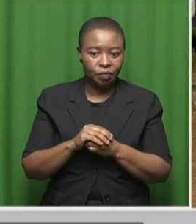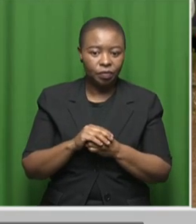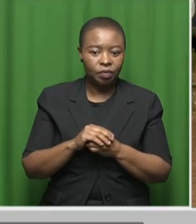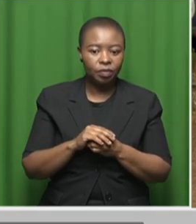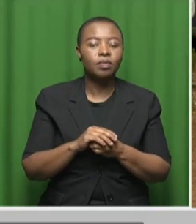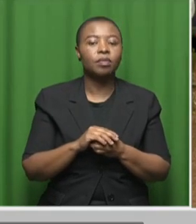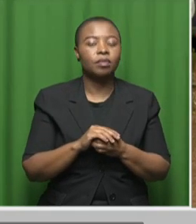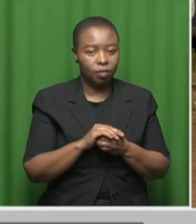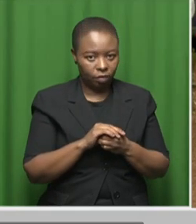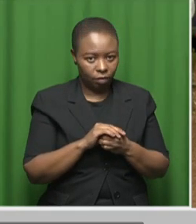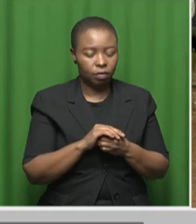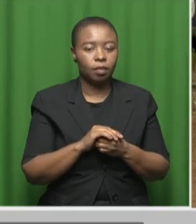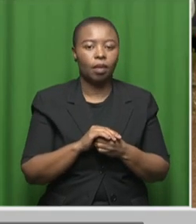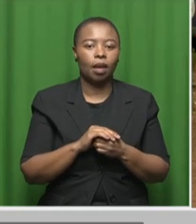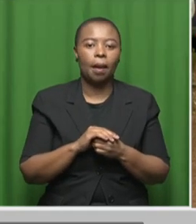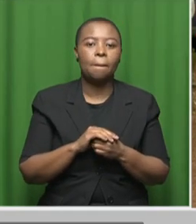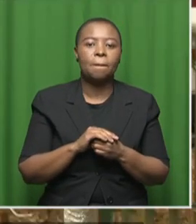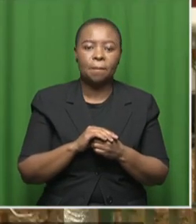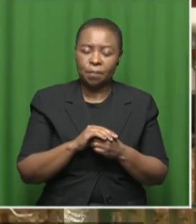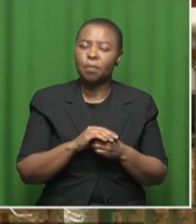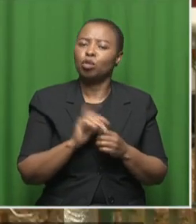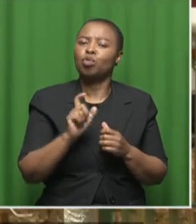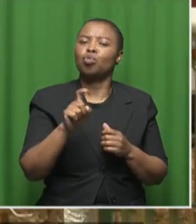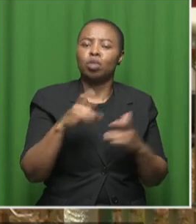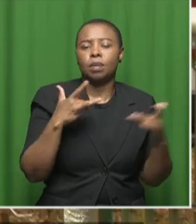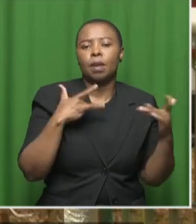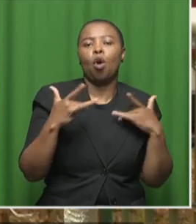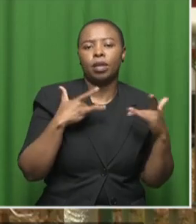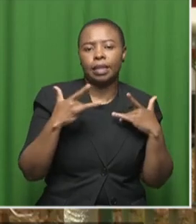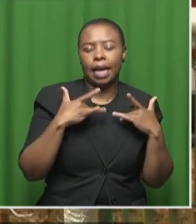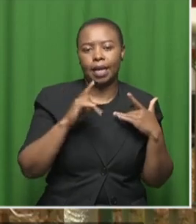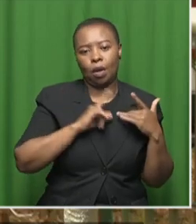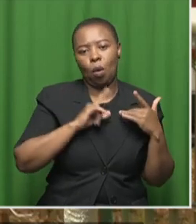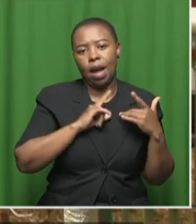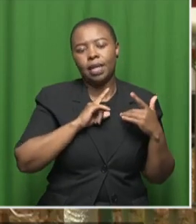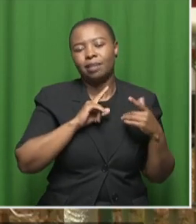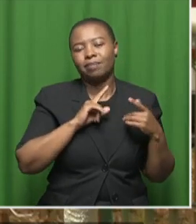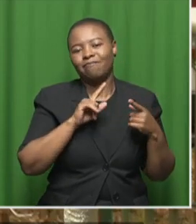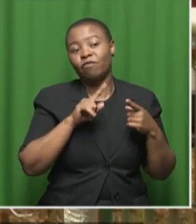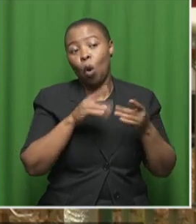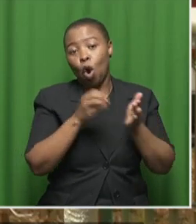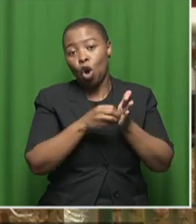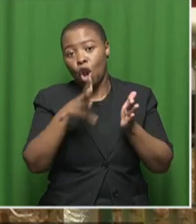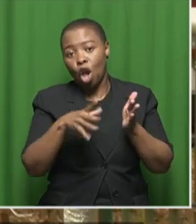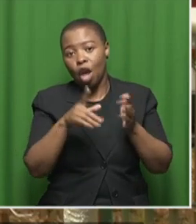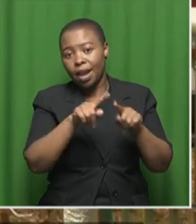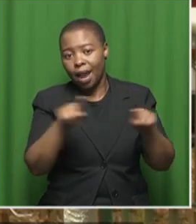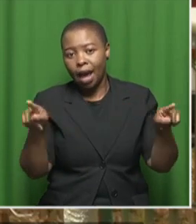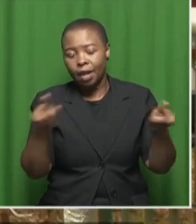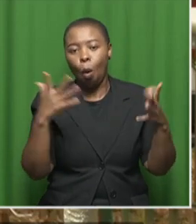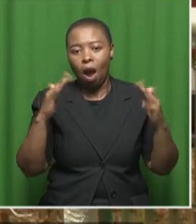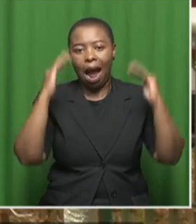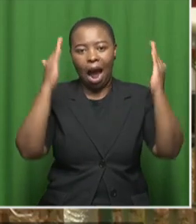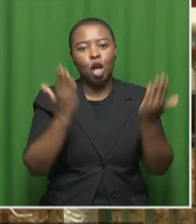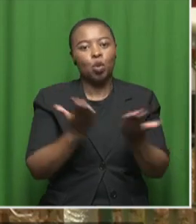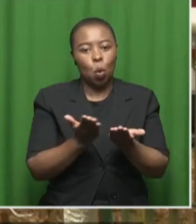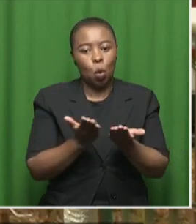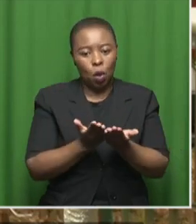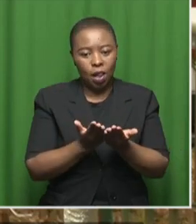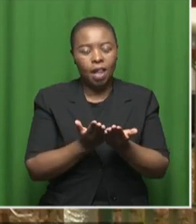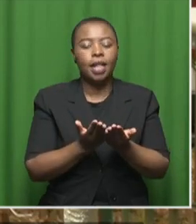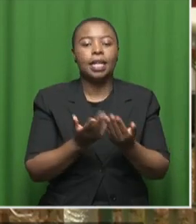I guess so. It should be a concern, more particularly for the students, the learners who are in high schools and those who are